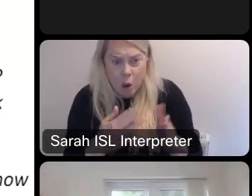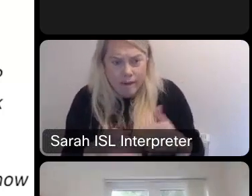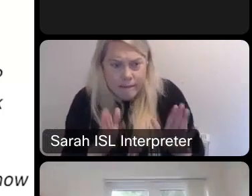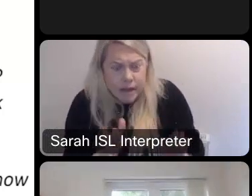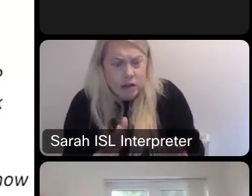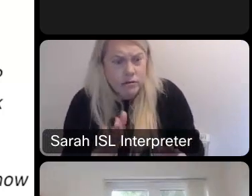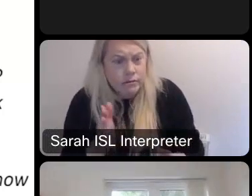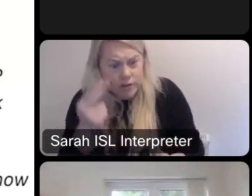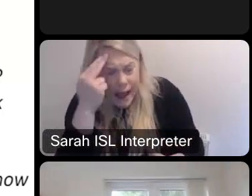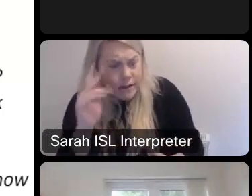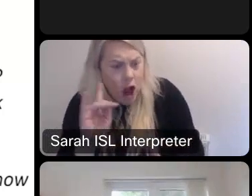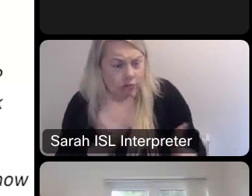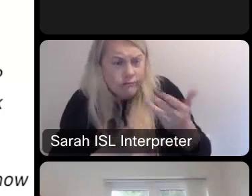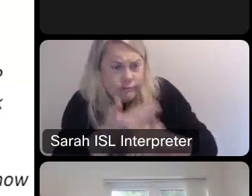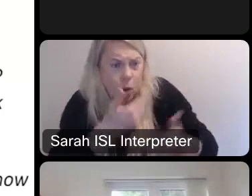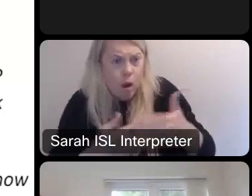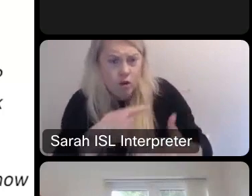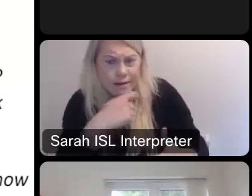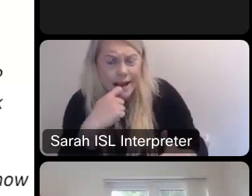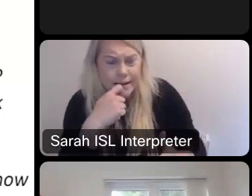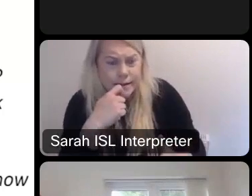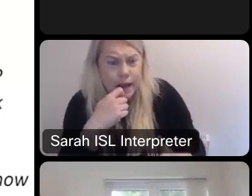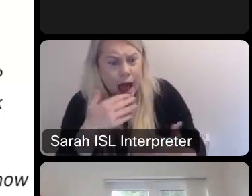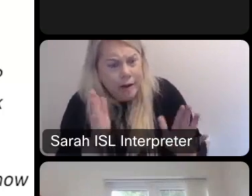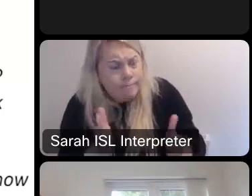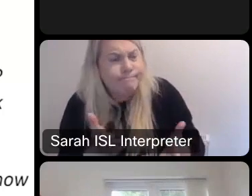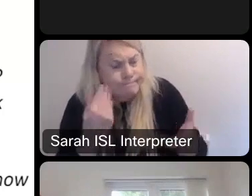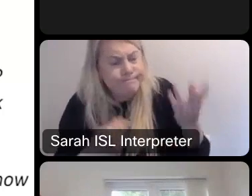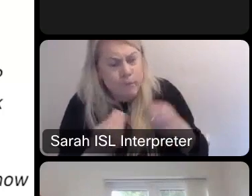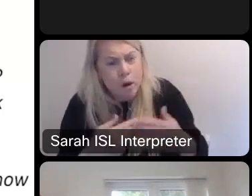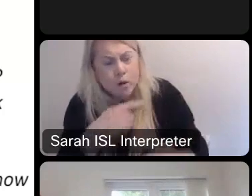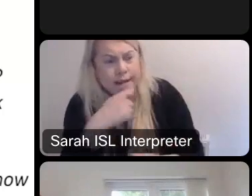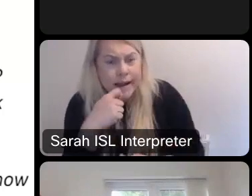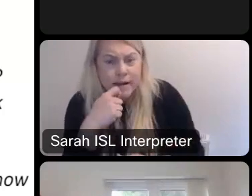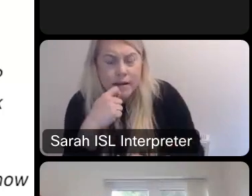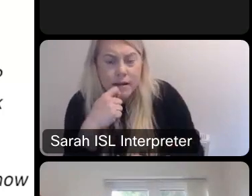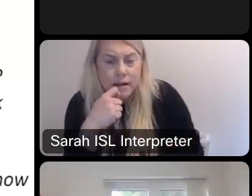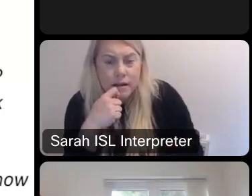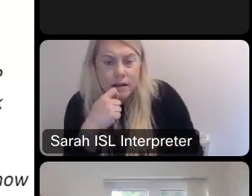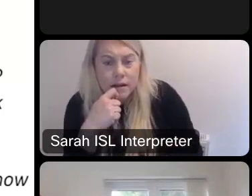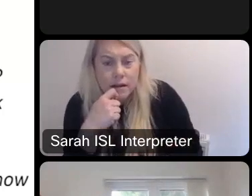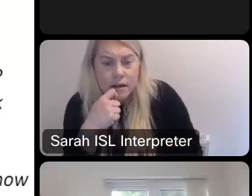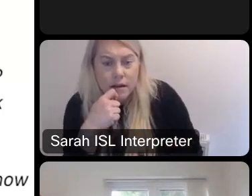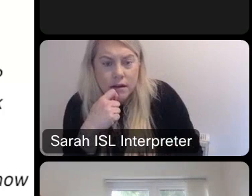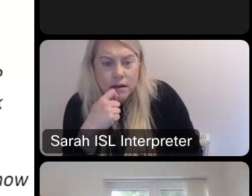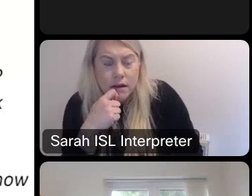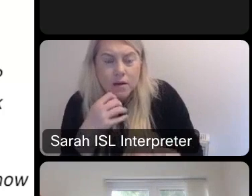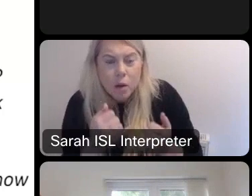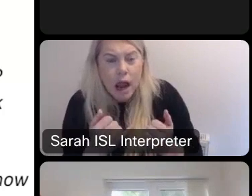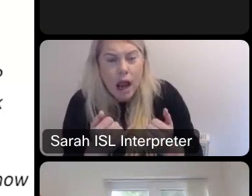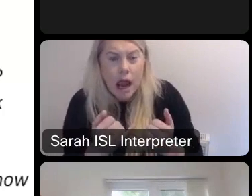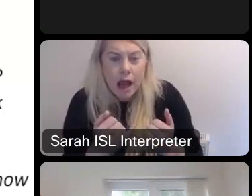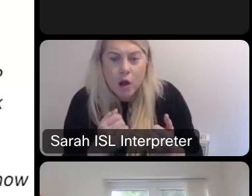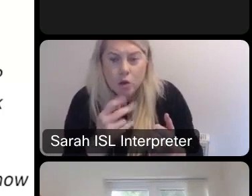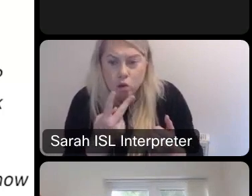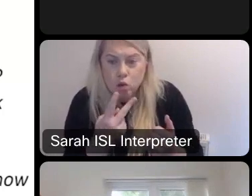of that, I'm hearing what you're saying. It's that idea of the chunk and check and the double piece of communication, the